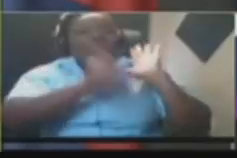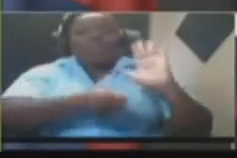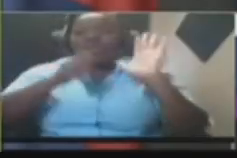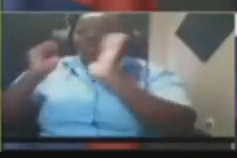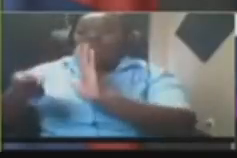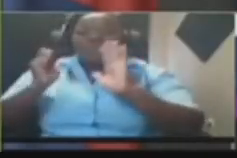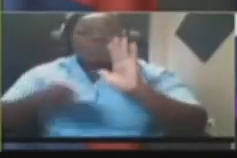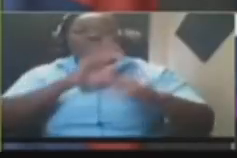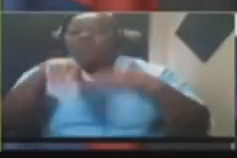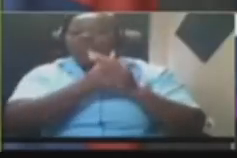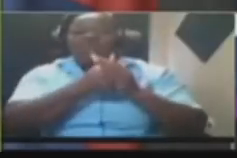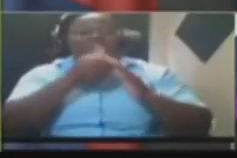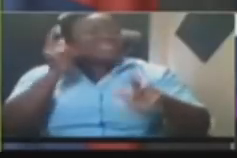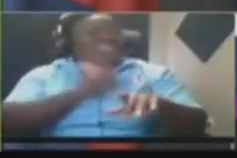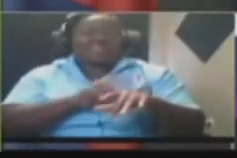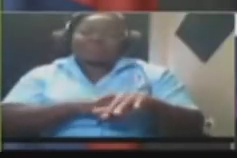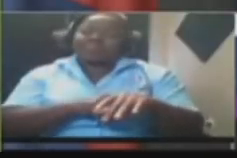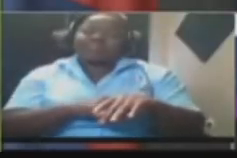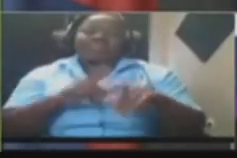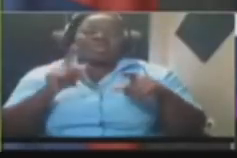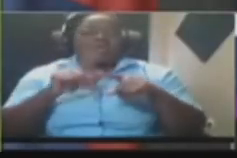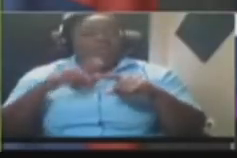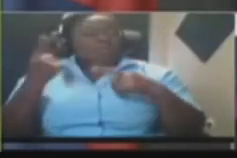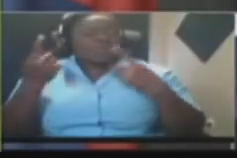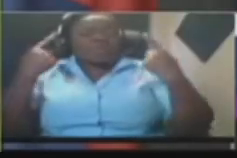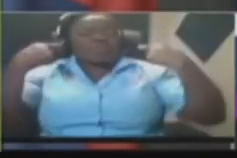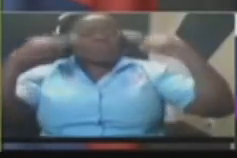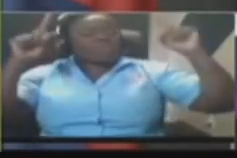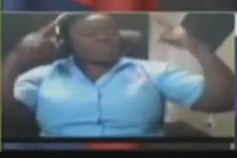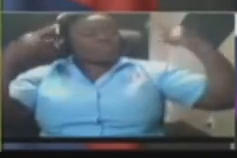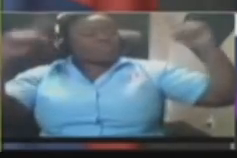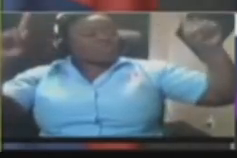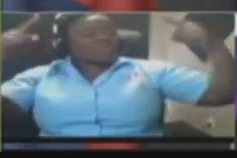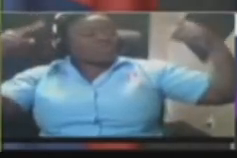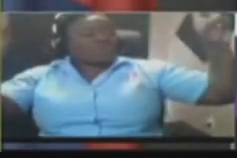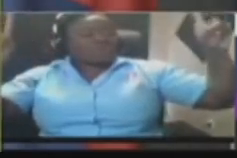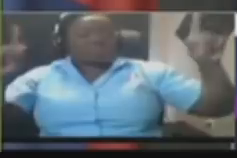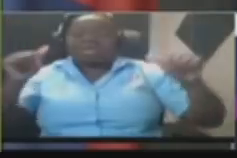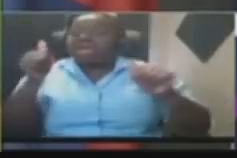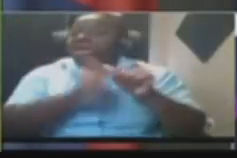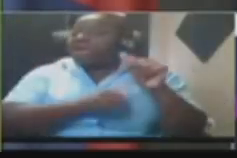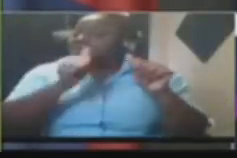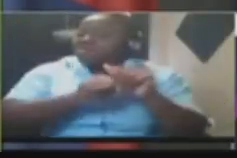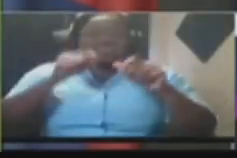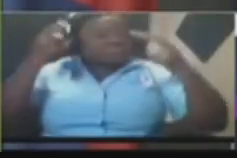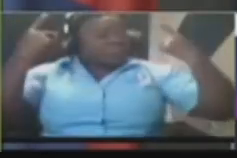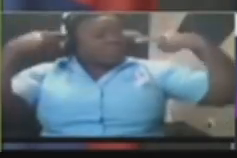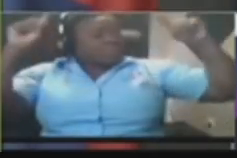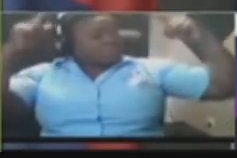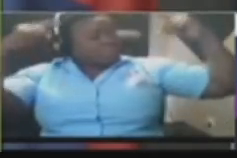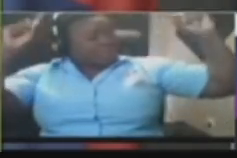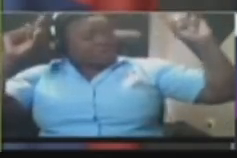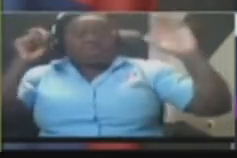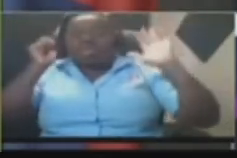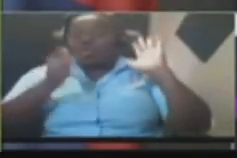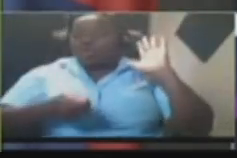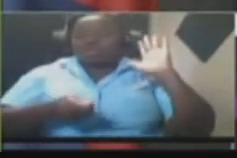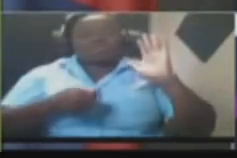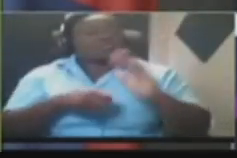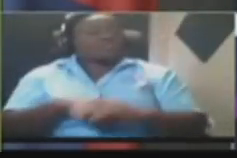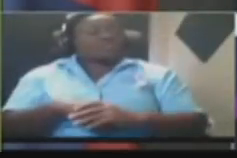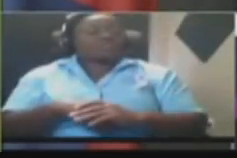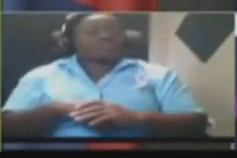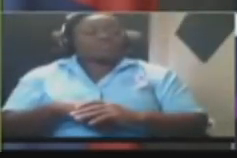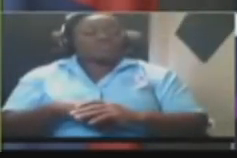far, we have been successful by and large in virtually every single instance. So we are confident that that trust that